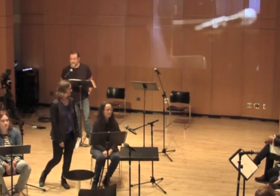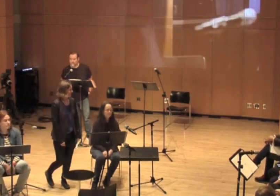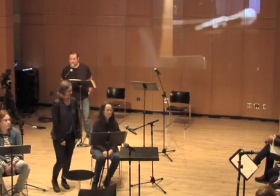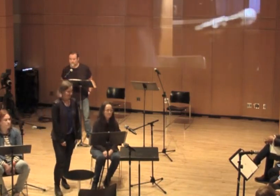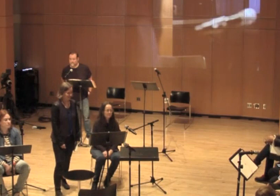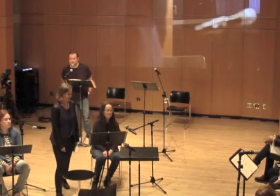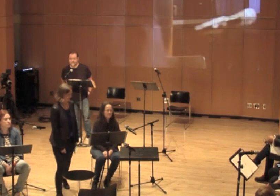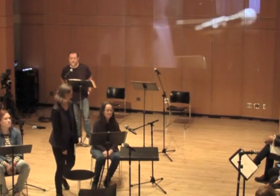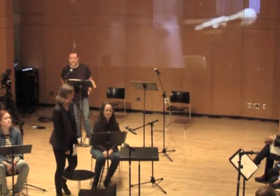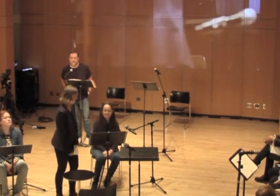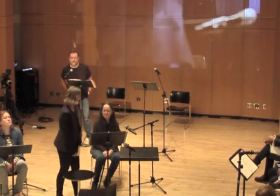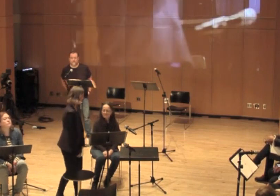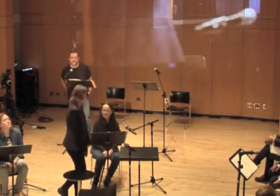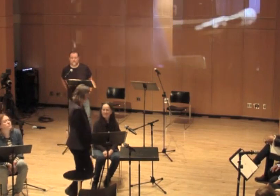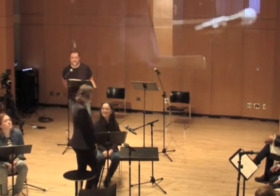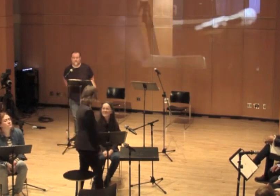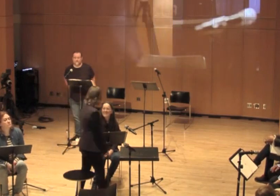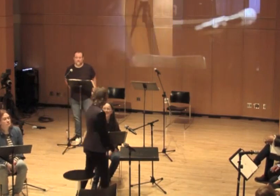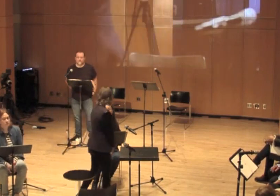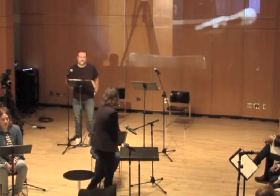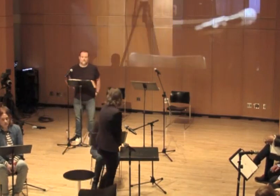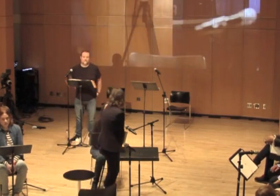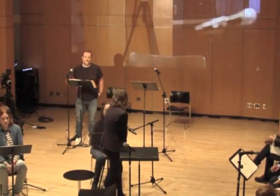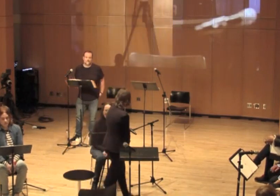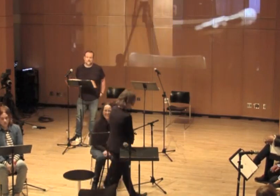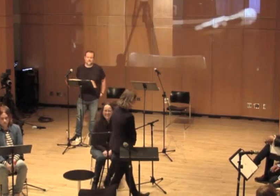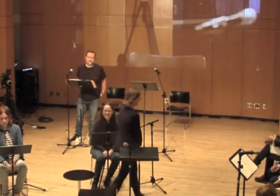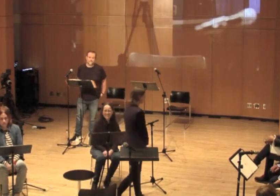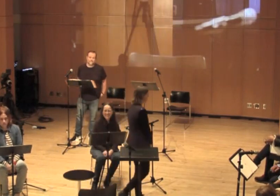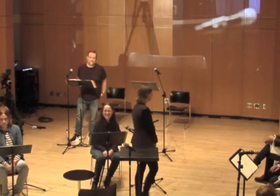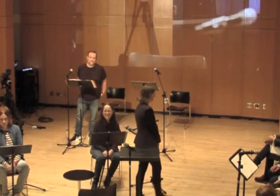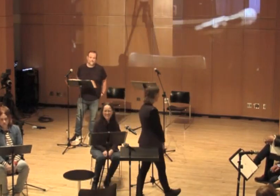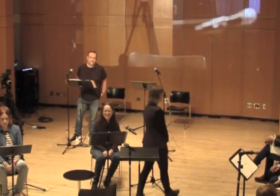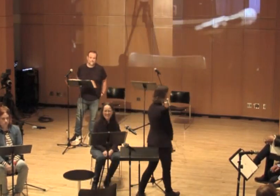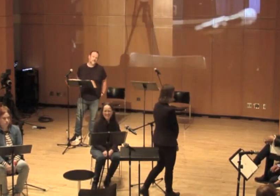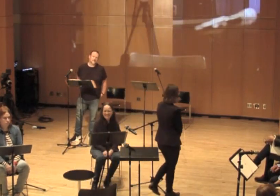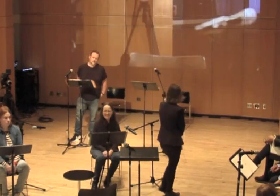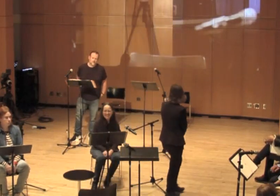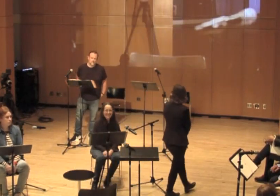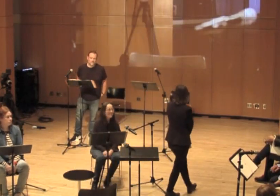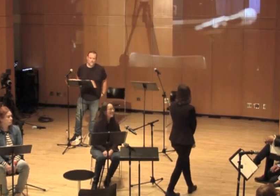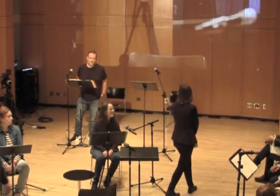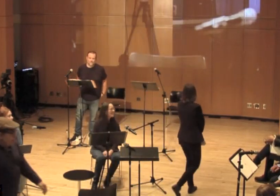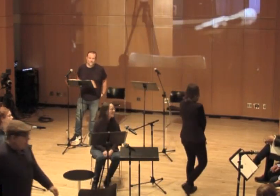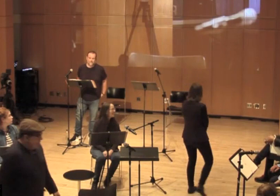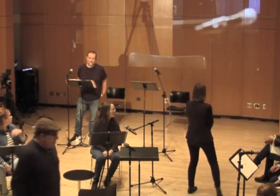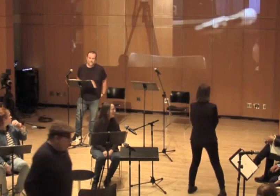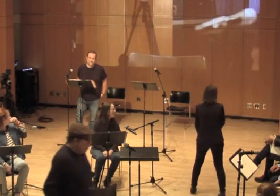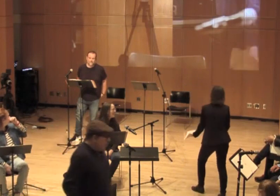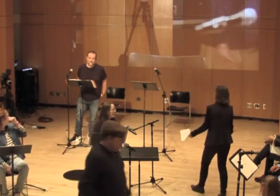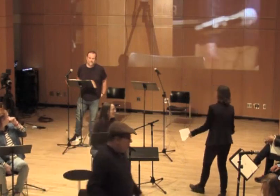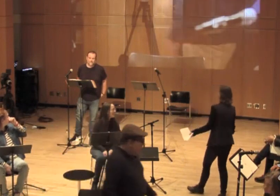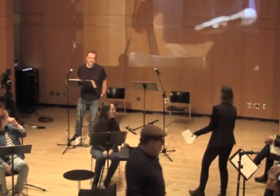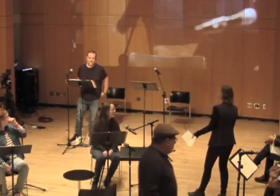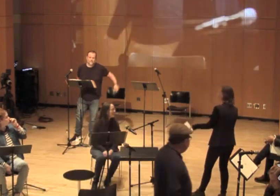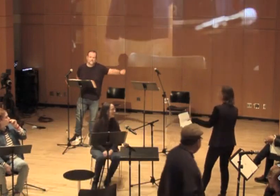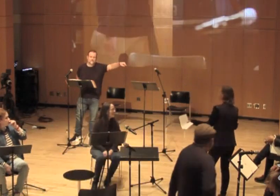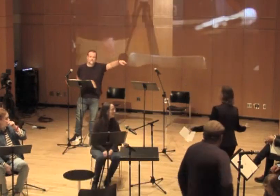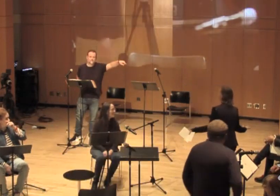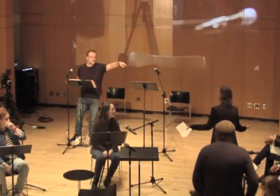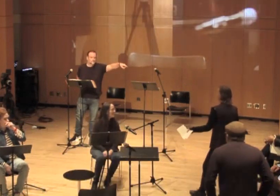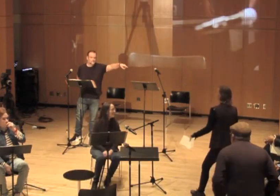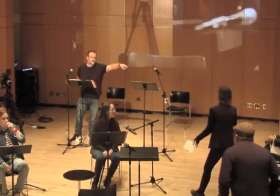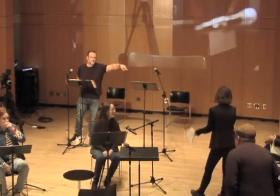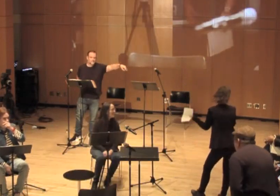got yeah should this one yeah I think that's our first so what's the so that's after the young that's after the